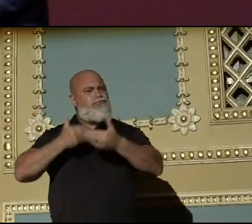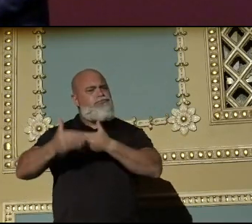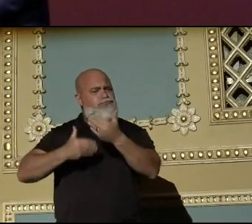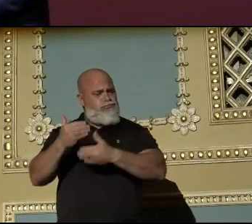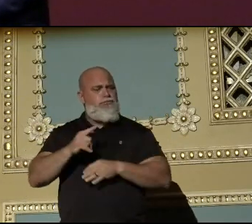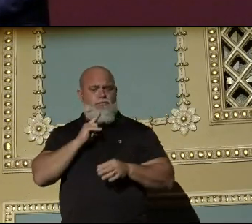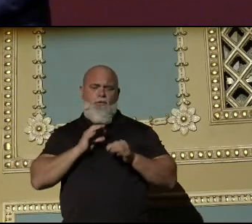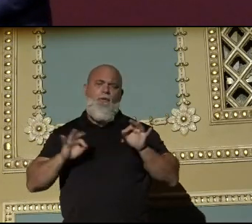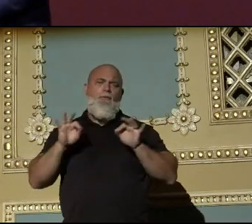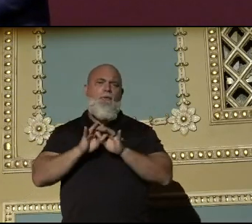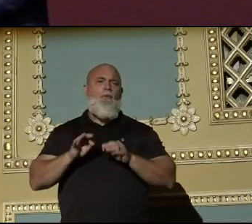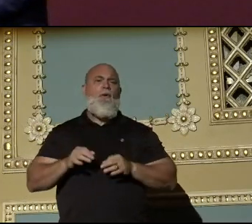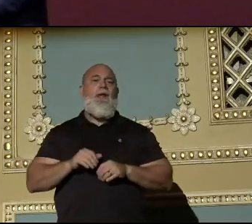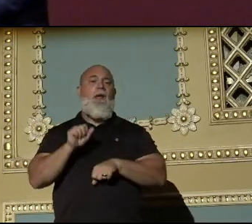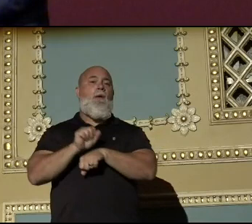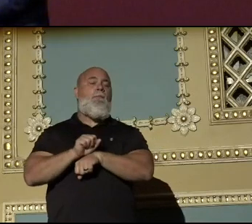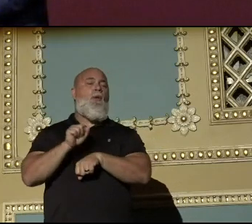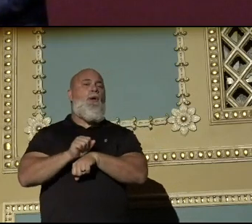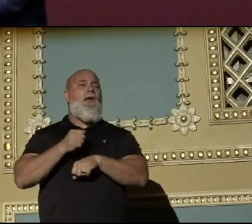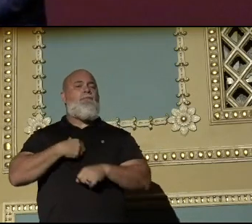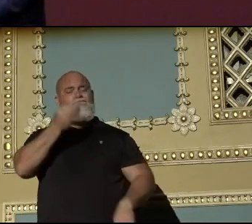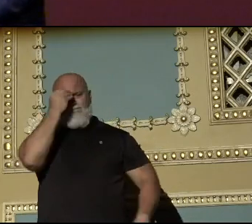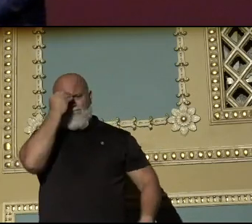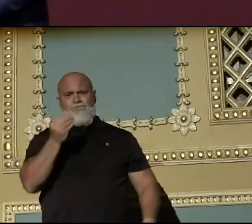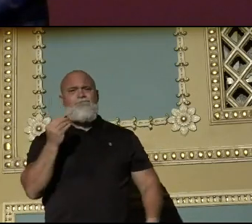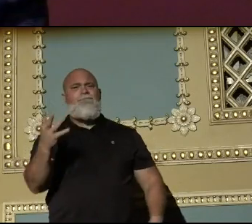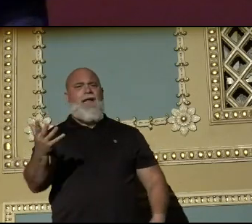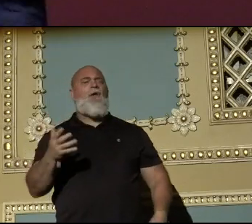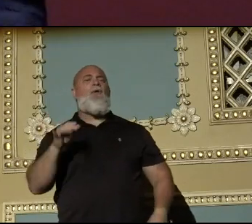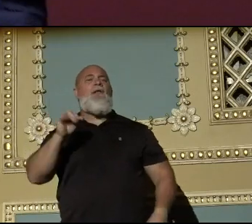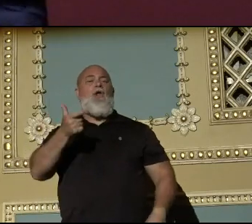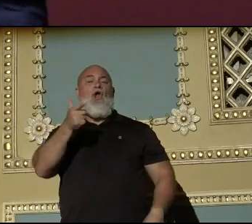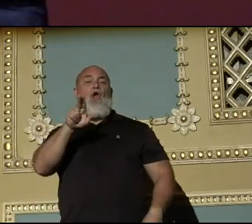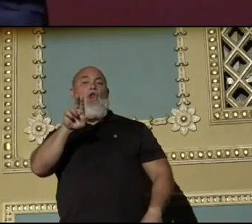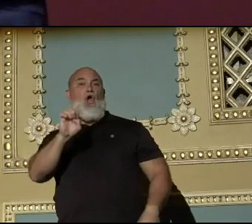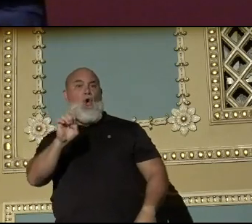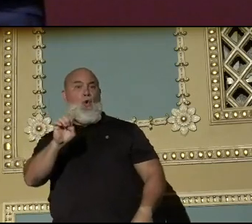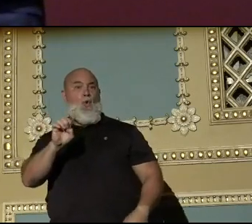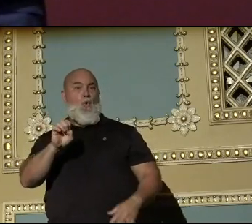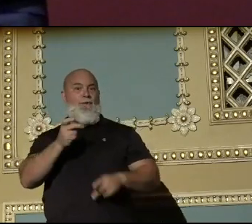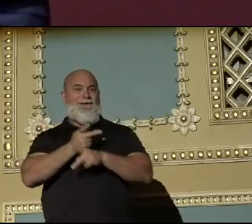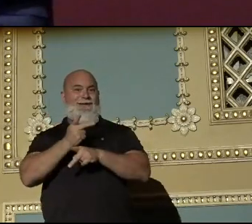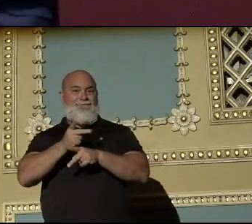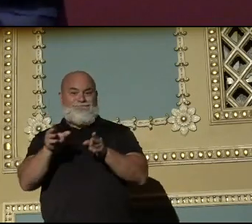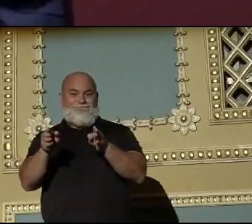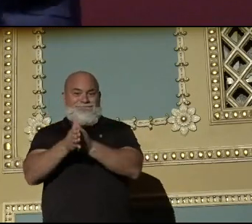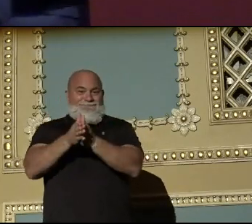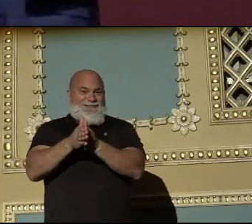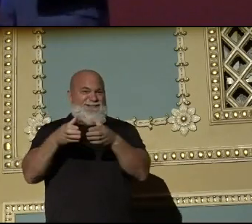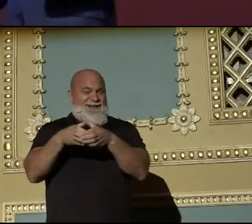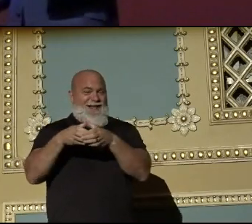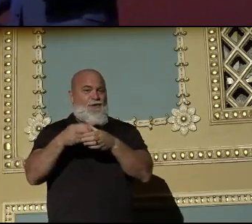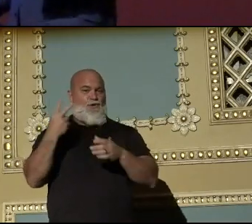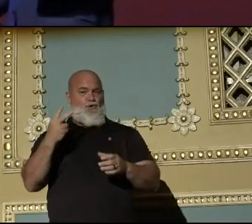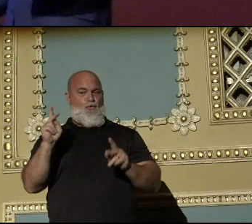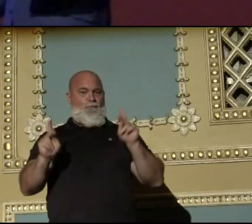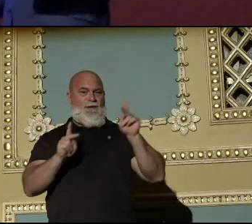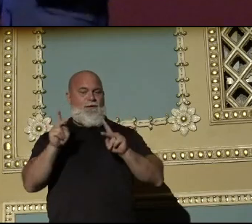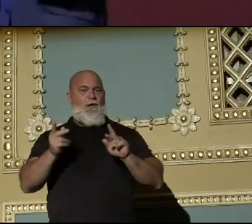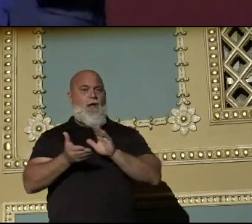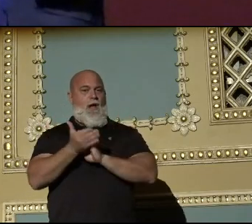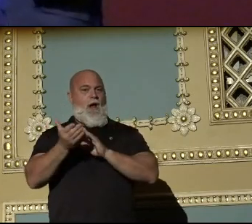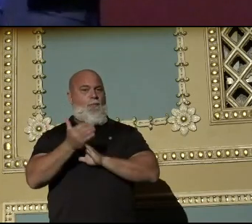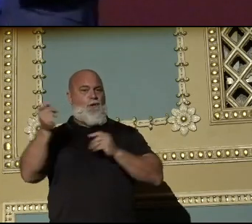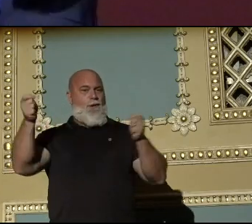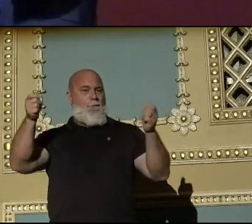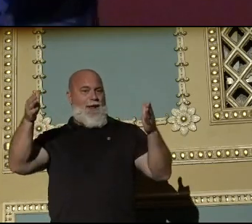here. In terms of employees, I just want to tell you that the glue that sort of keeps us together are two people, our